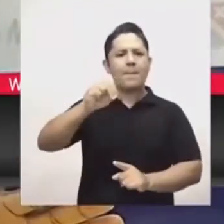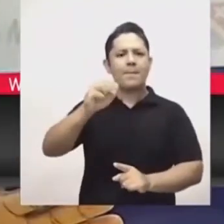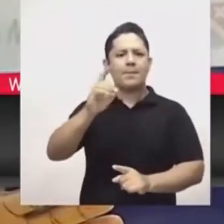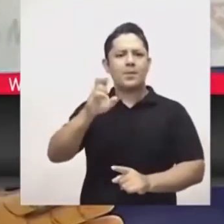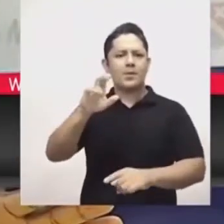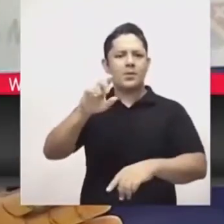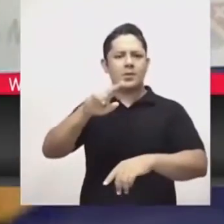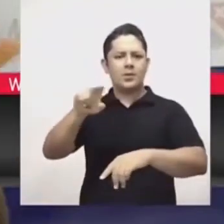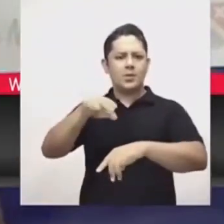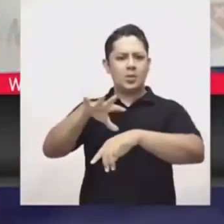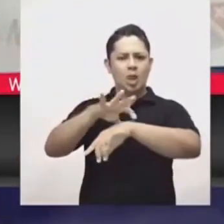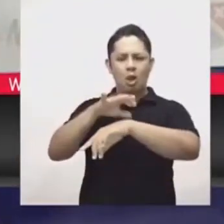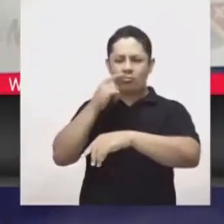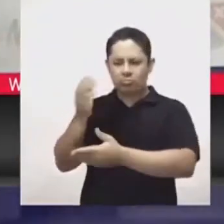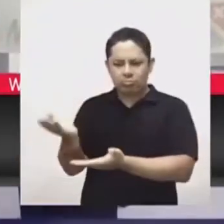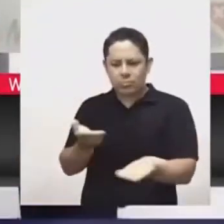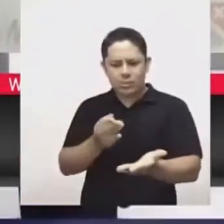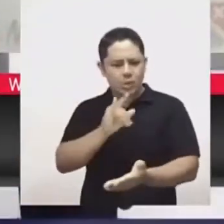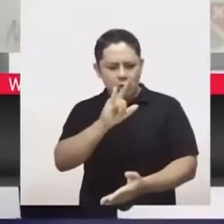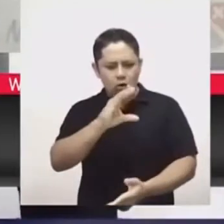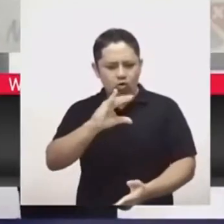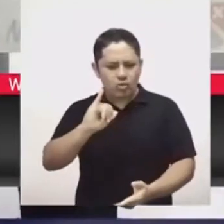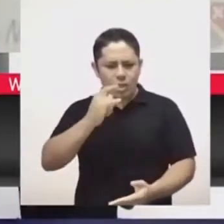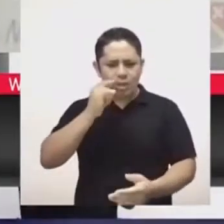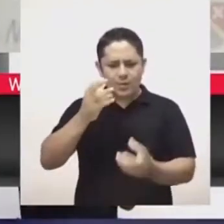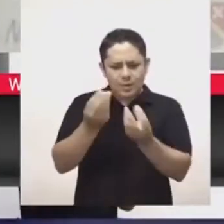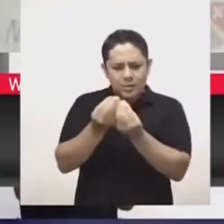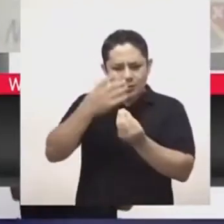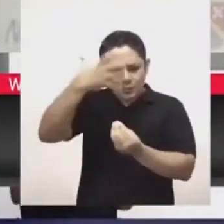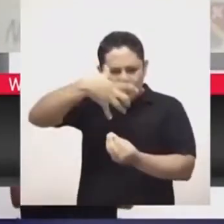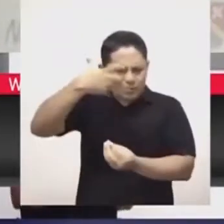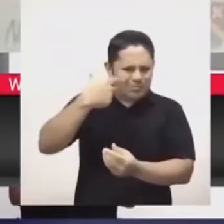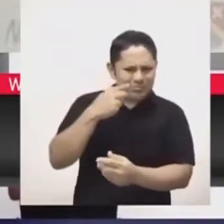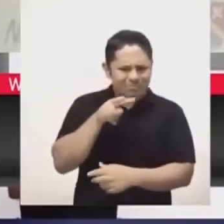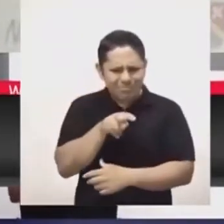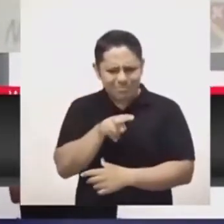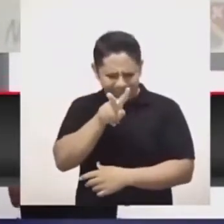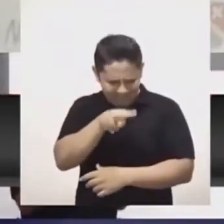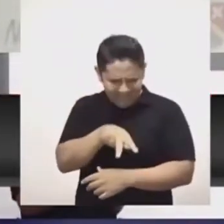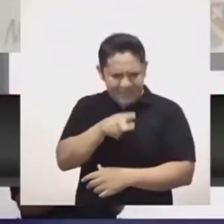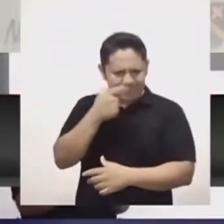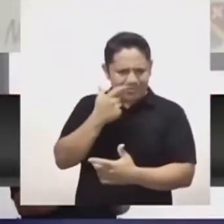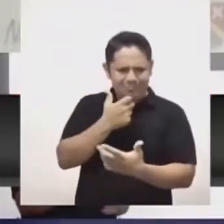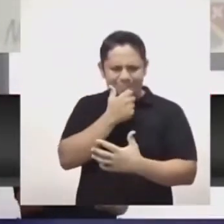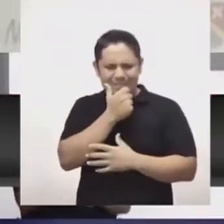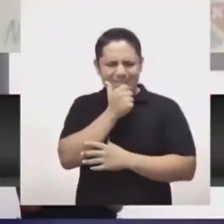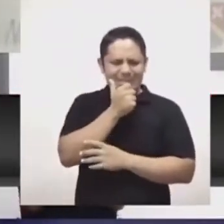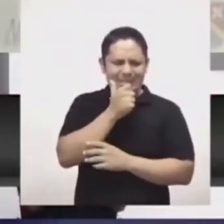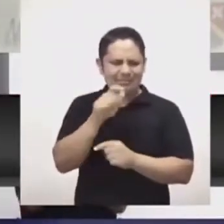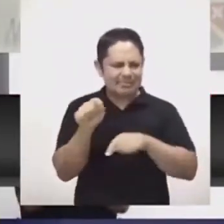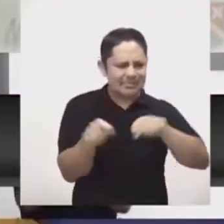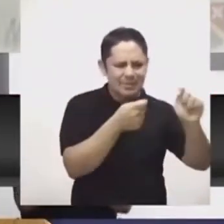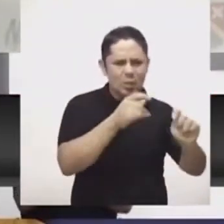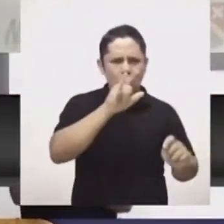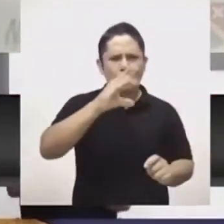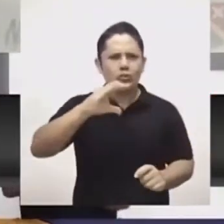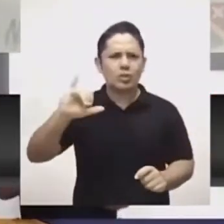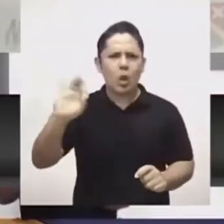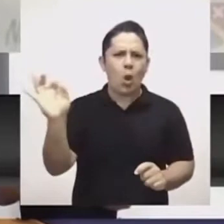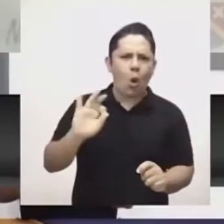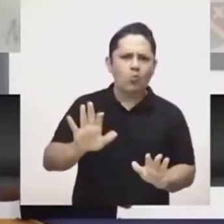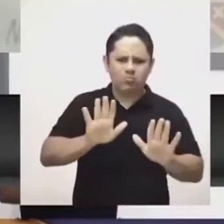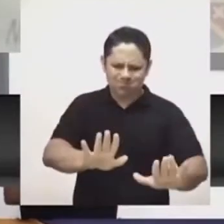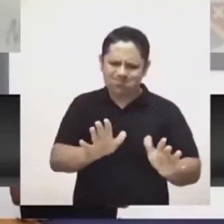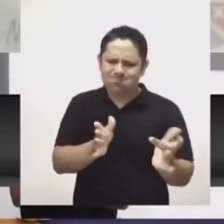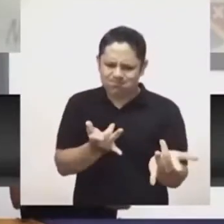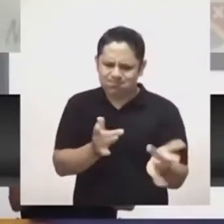in intensive care must see to it that the patient holds up on his own. In that way, avoid taking the patient to the intensive